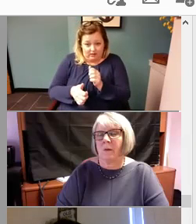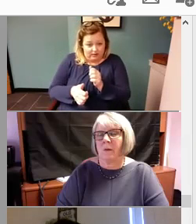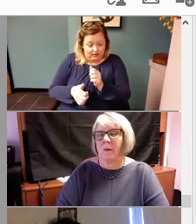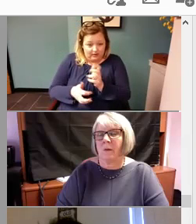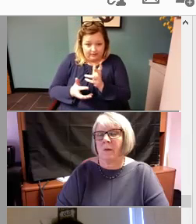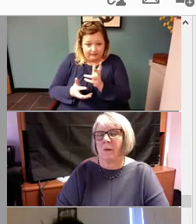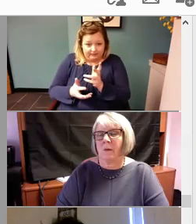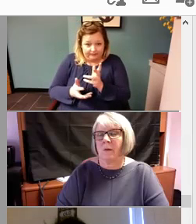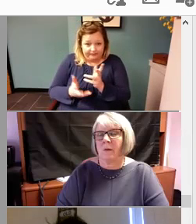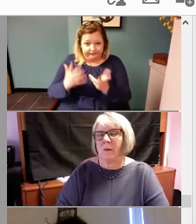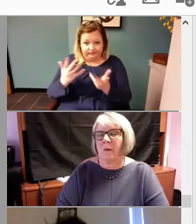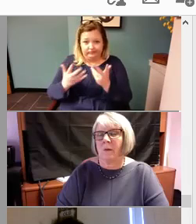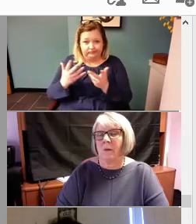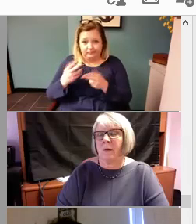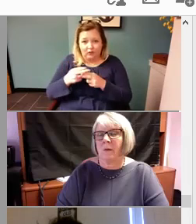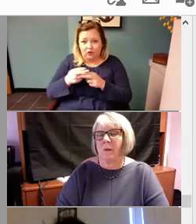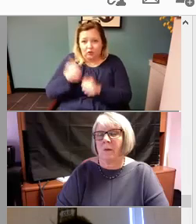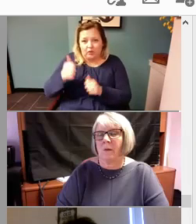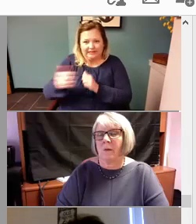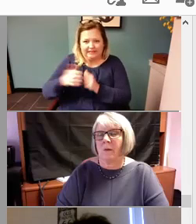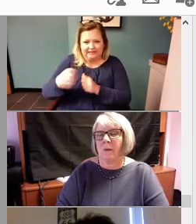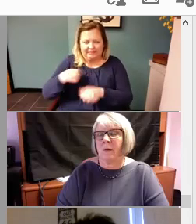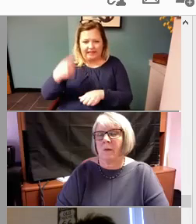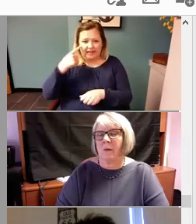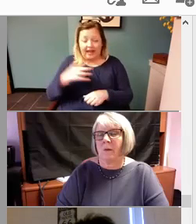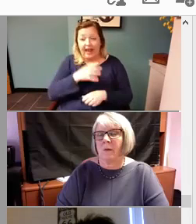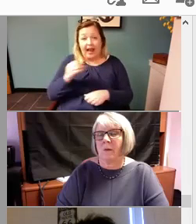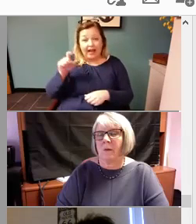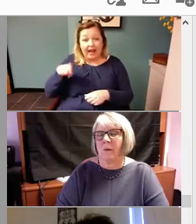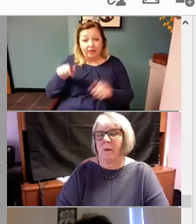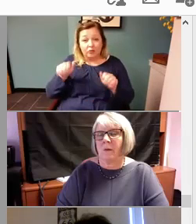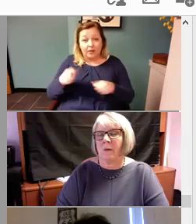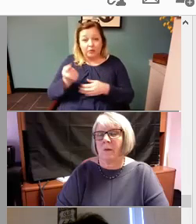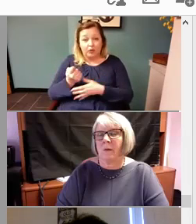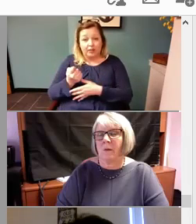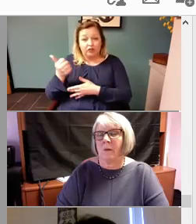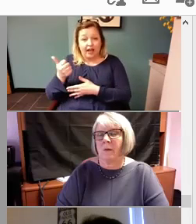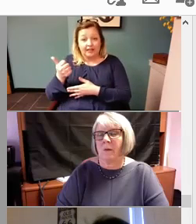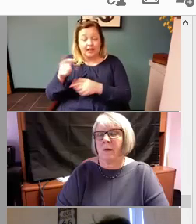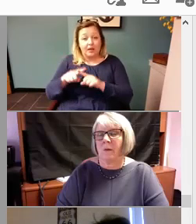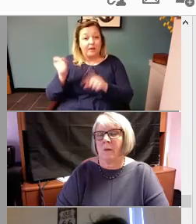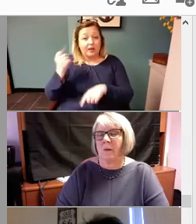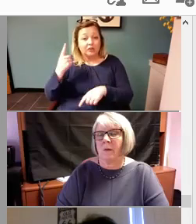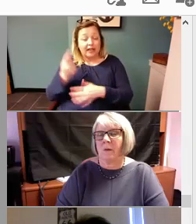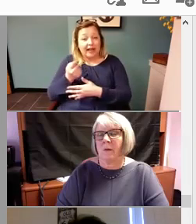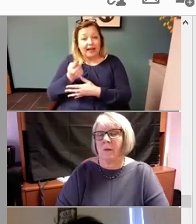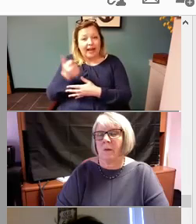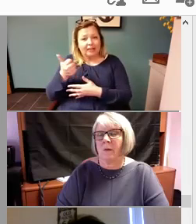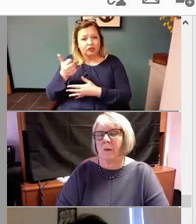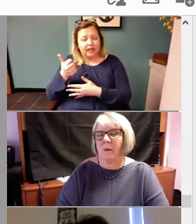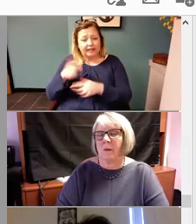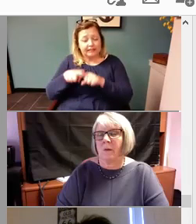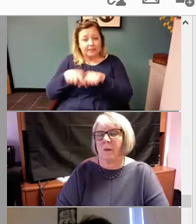it from the queue, because now we are going to eject it in terms of the distance to that particular vertex. So in this